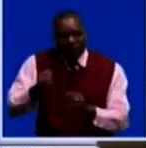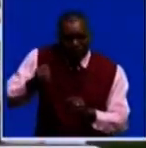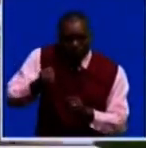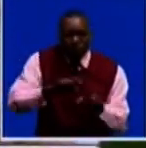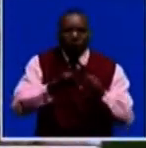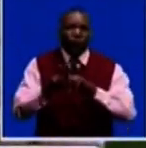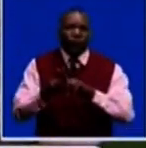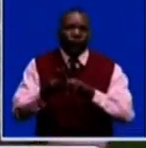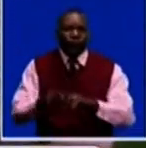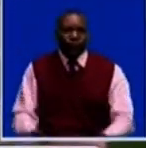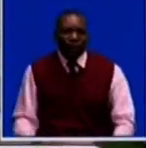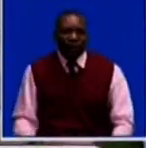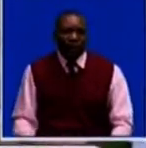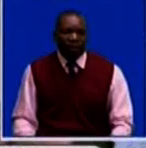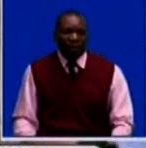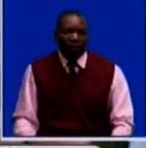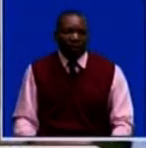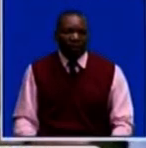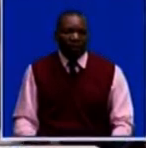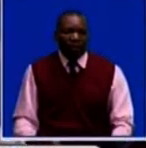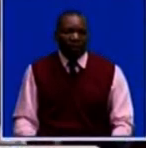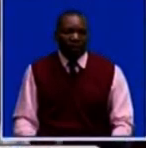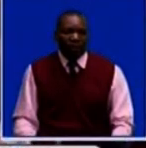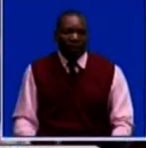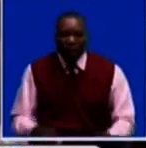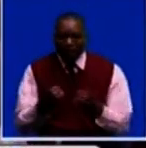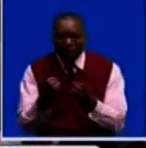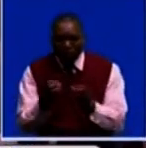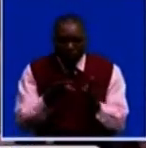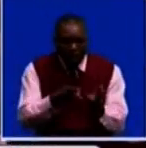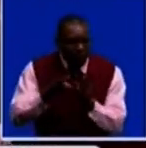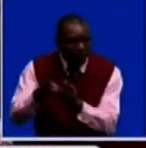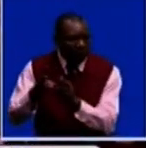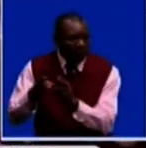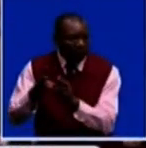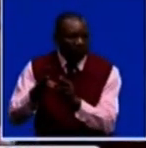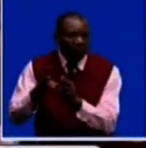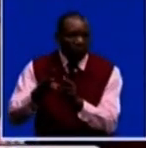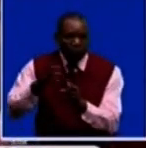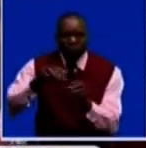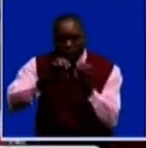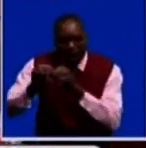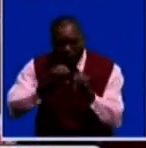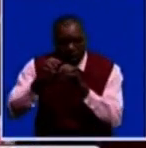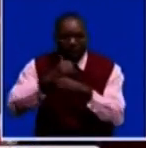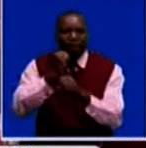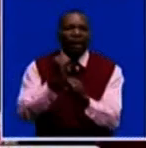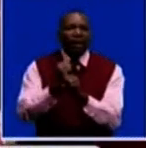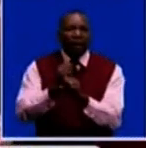leaders. This multi-sectoral response has enabled us to make significant